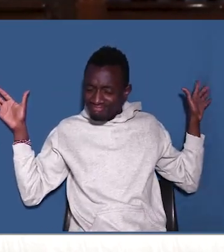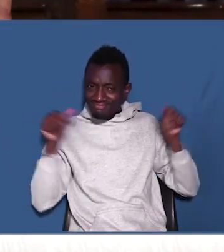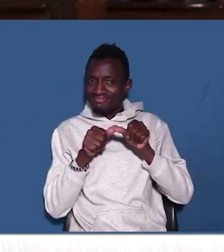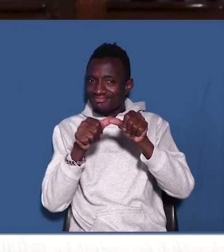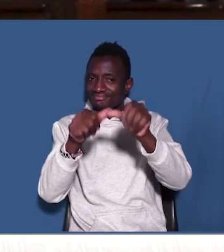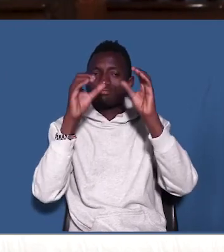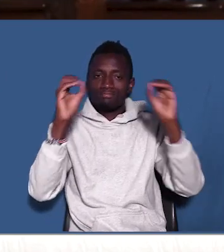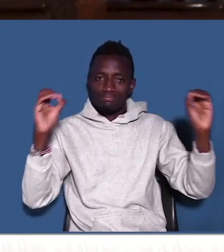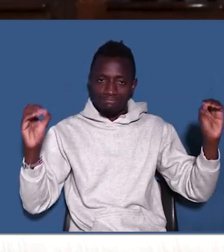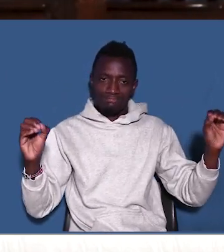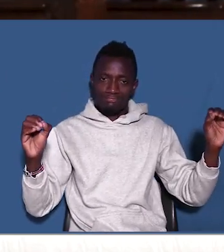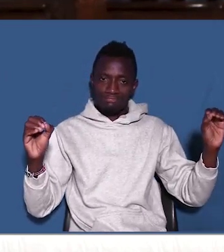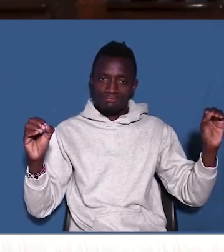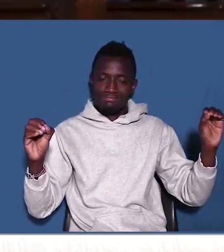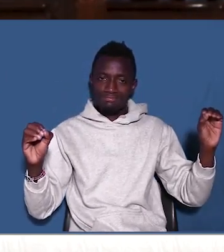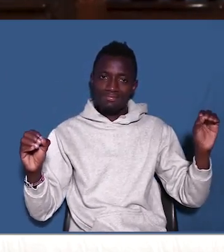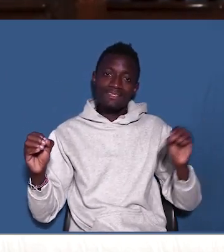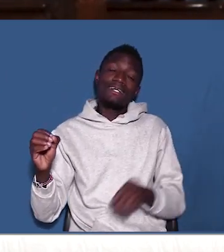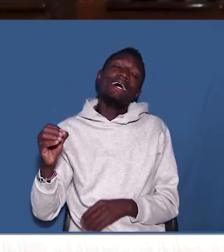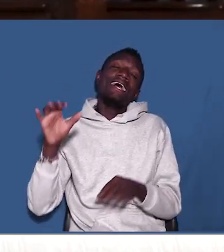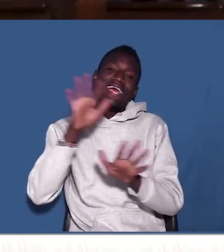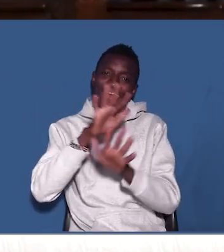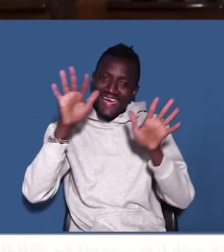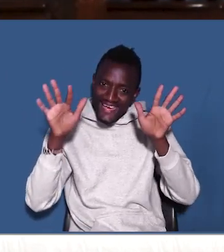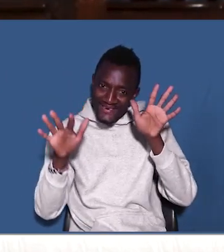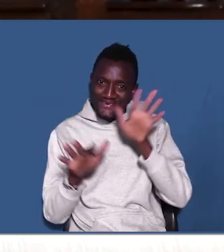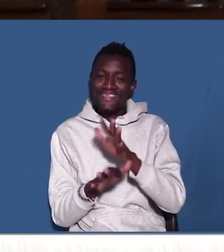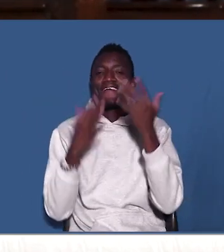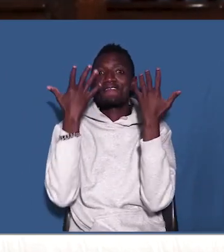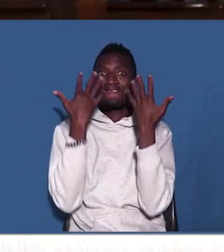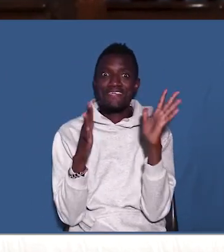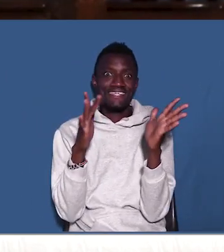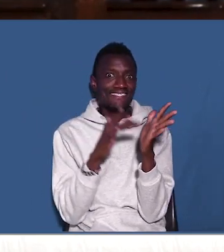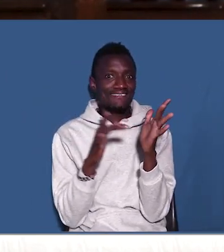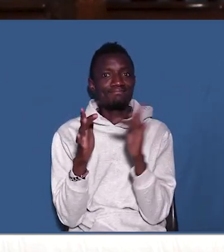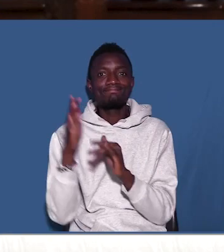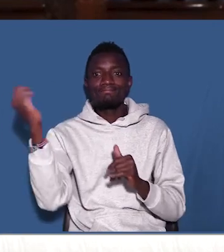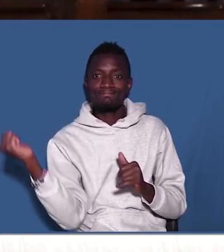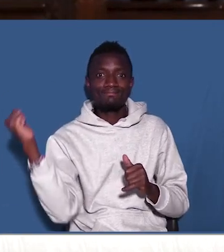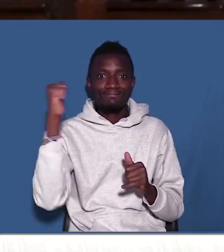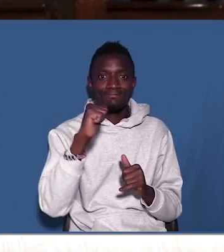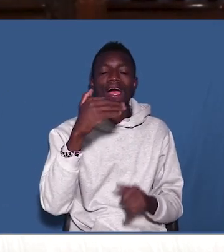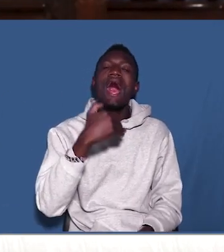obedience is over. The decisive battle with his enemy is over.